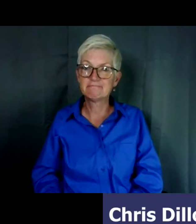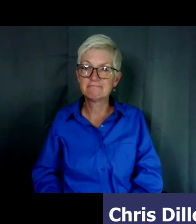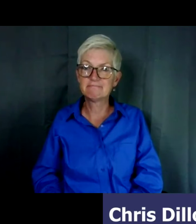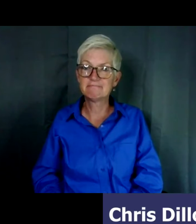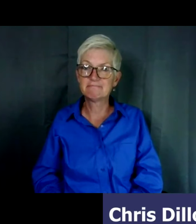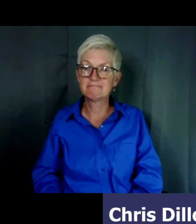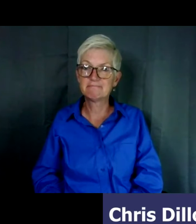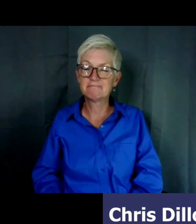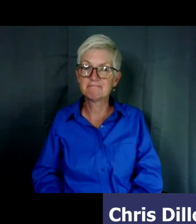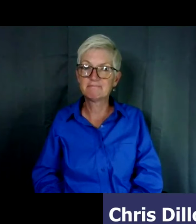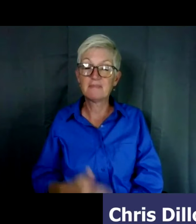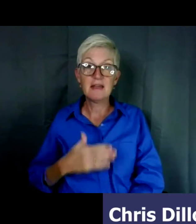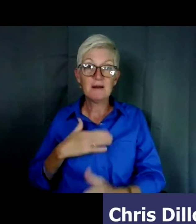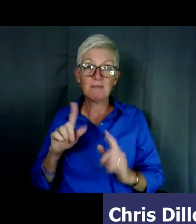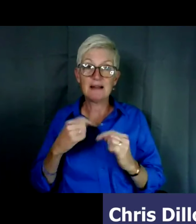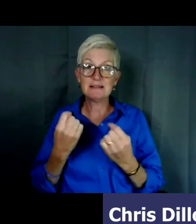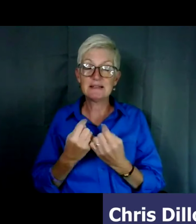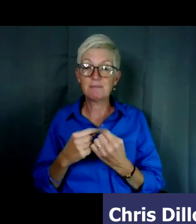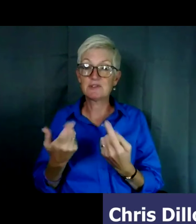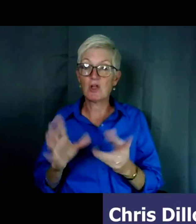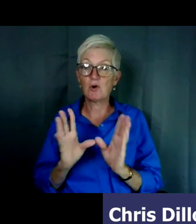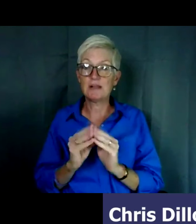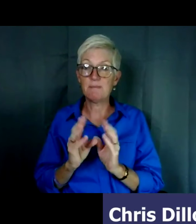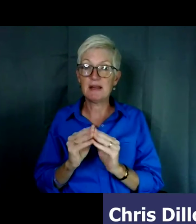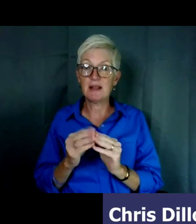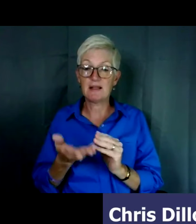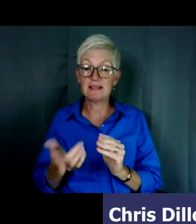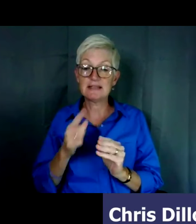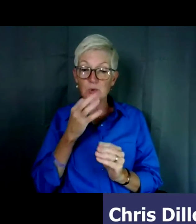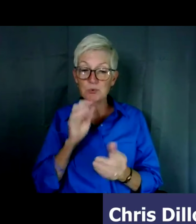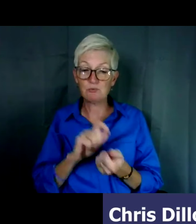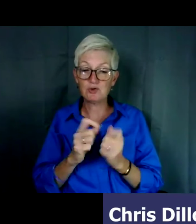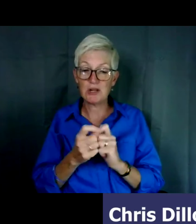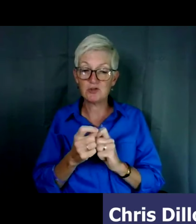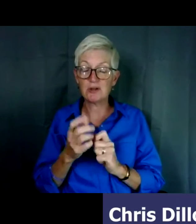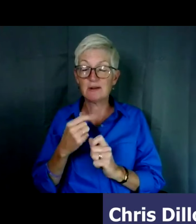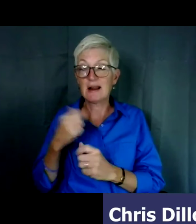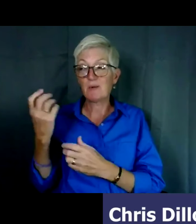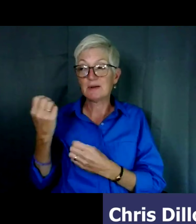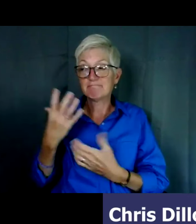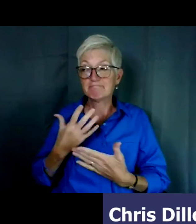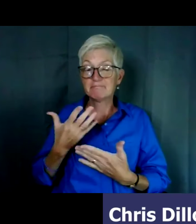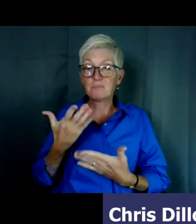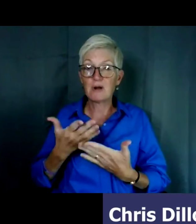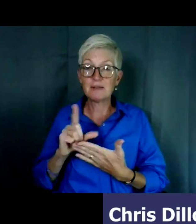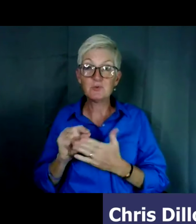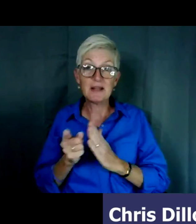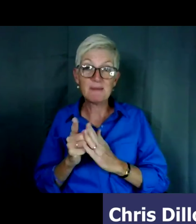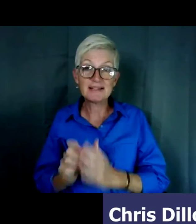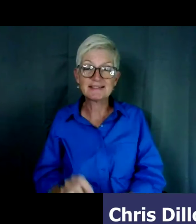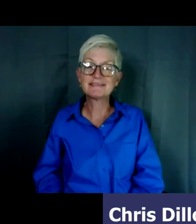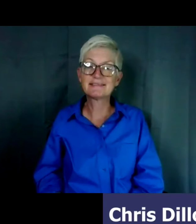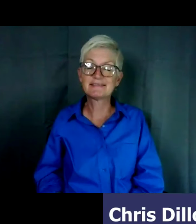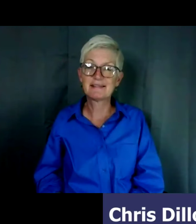My team right now is already having a meeting on something that's about to change, and I'll get the update here probably in about 20 minutes.